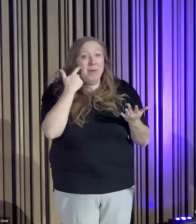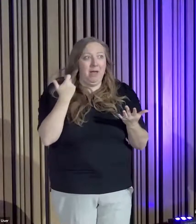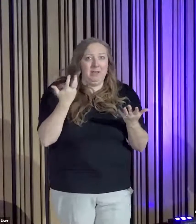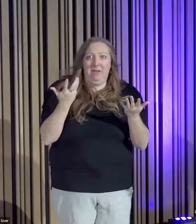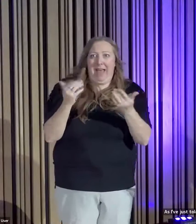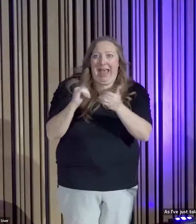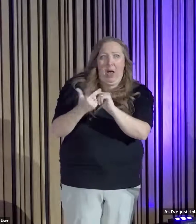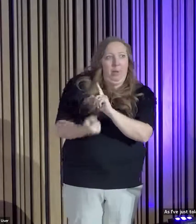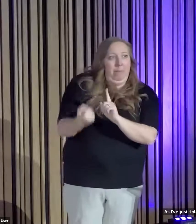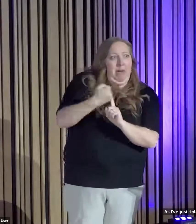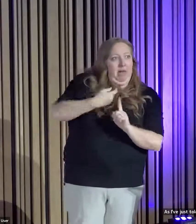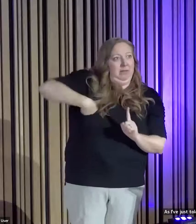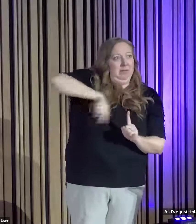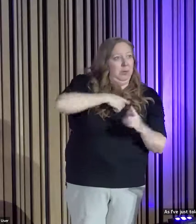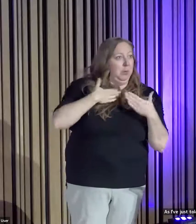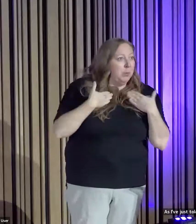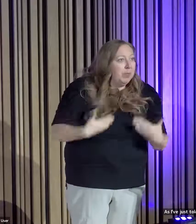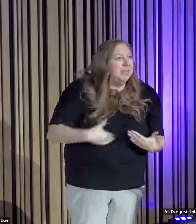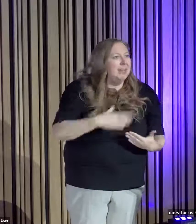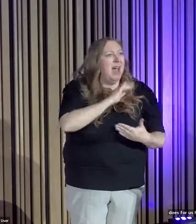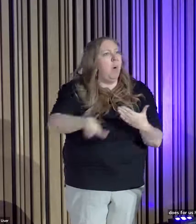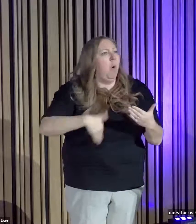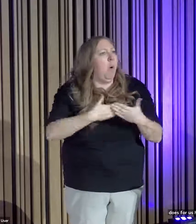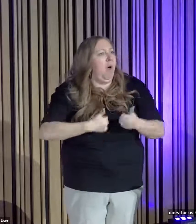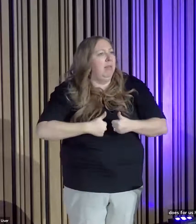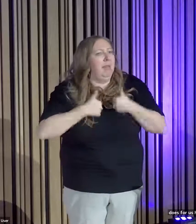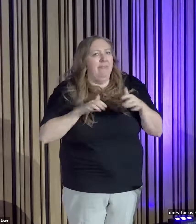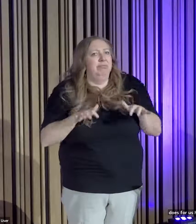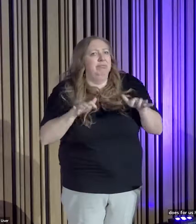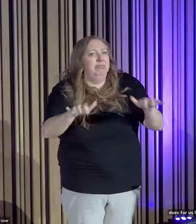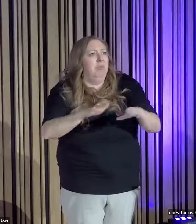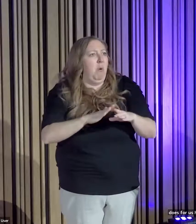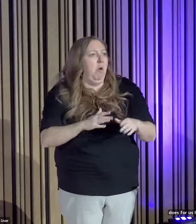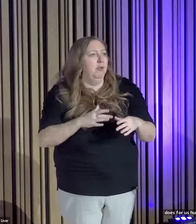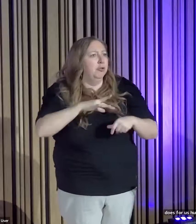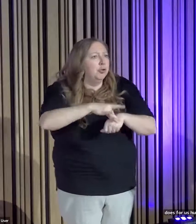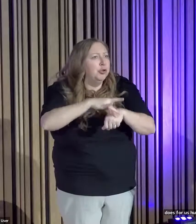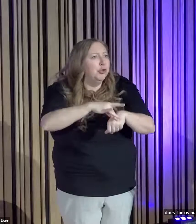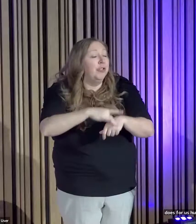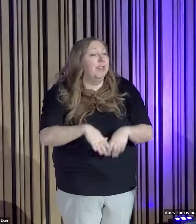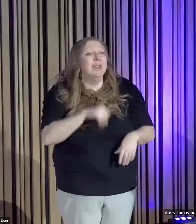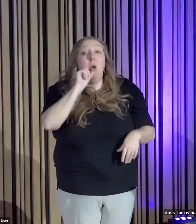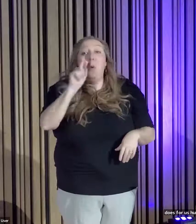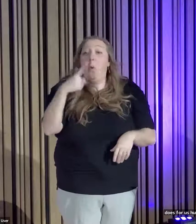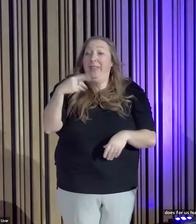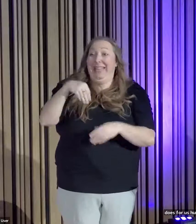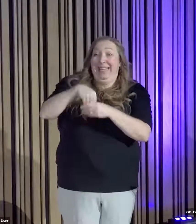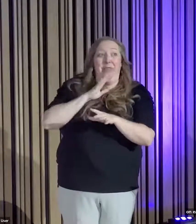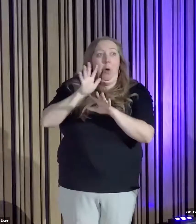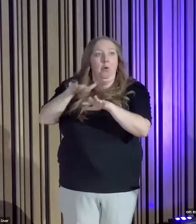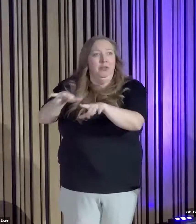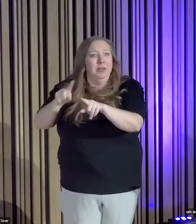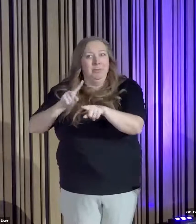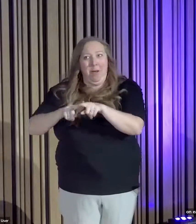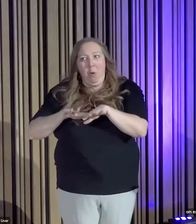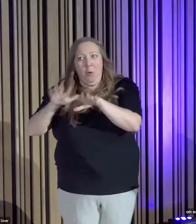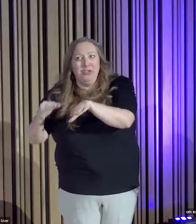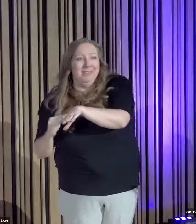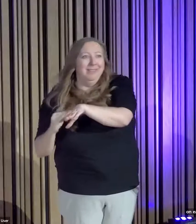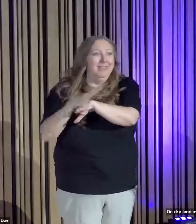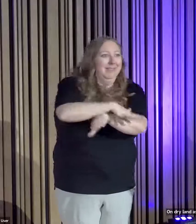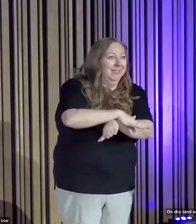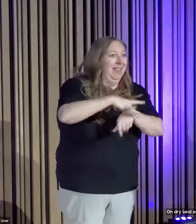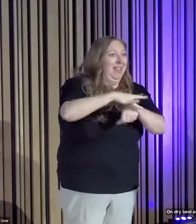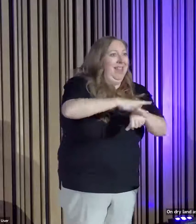us humans, but also what it does for all life on Earth, including plants on dry land as well as in the ocean. So what I'll do now is I'm going to